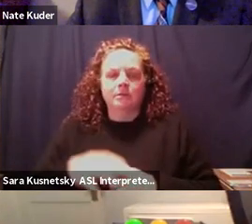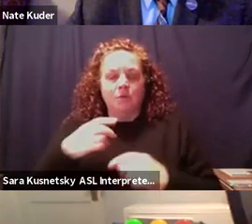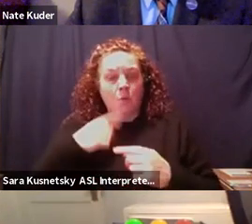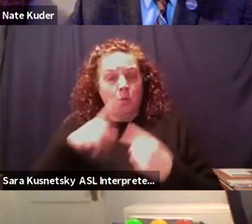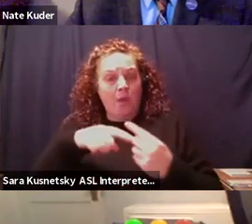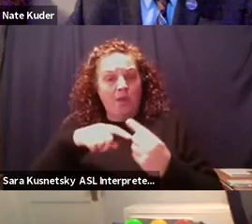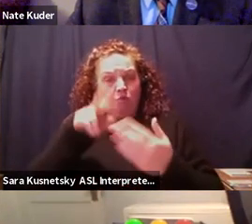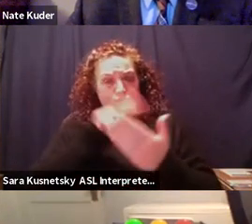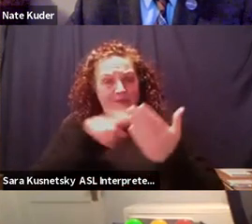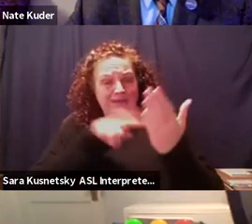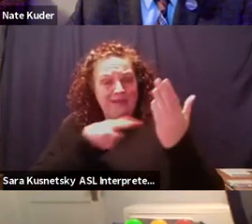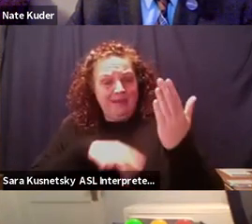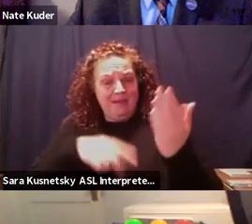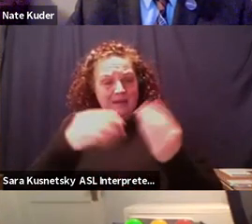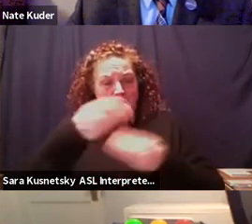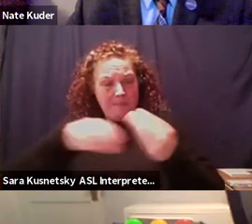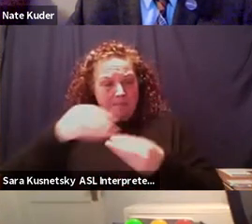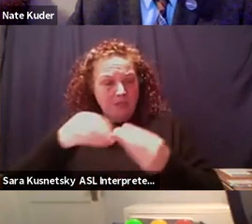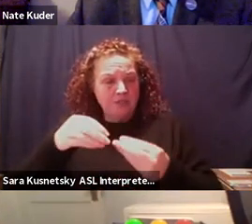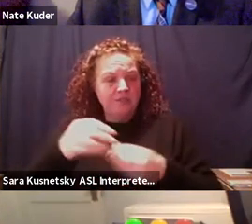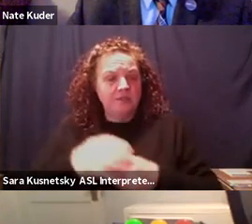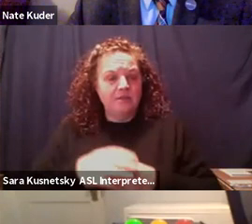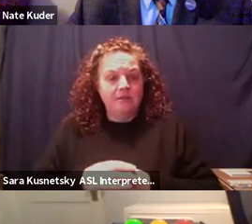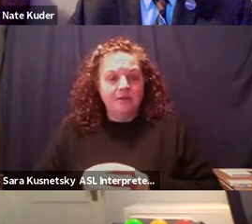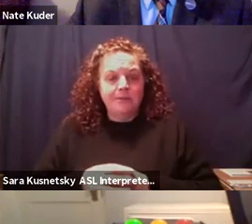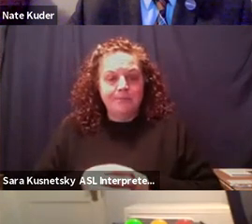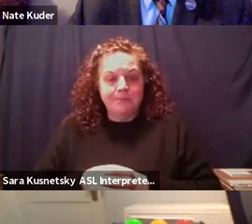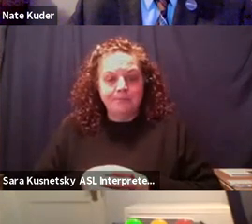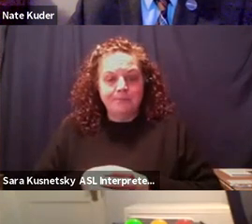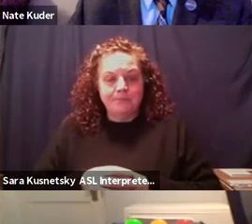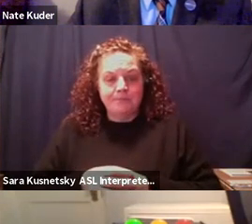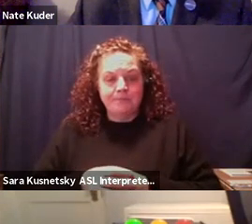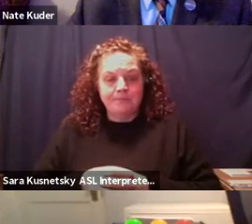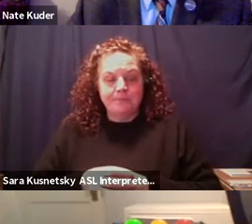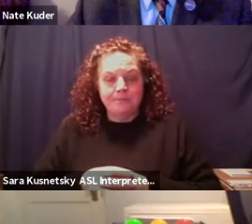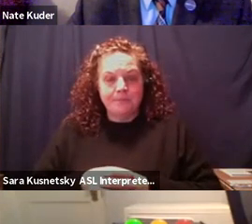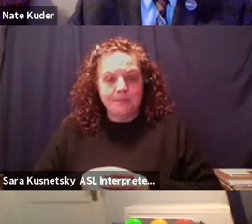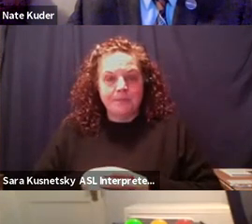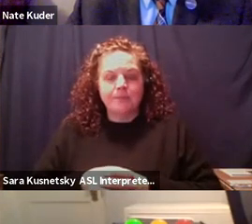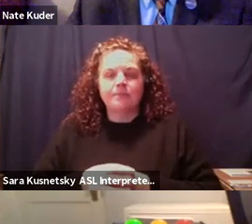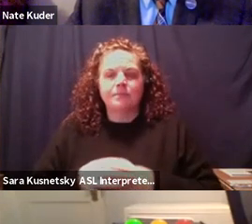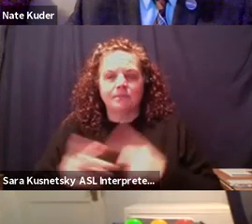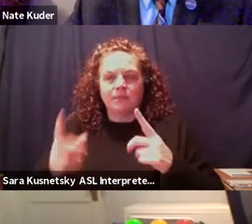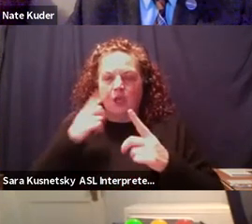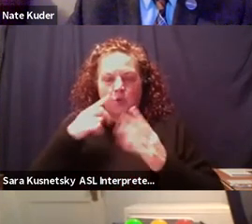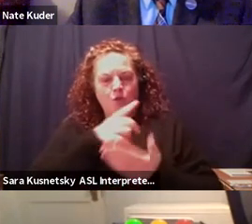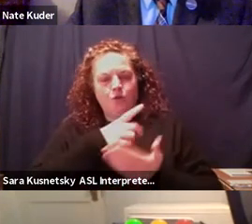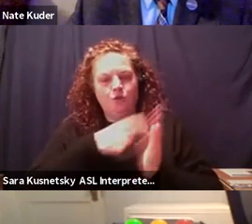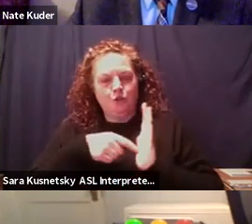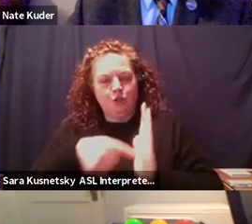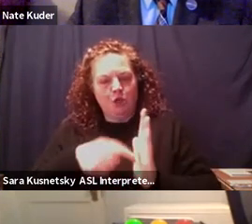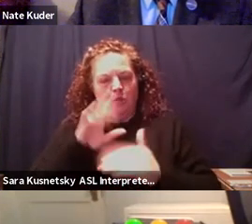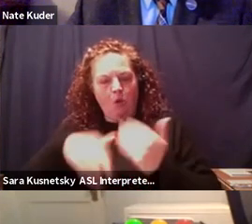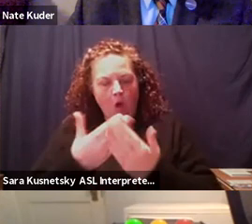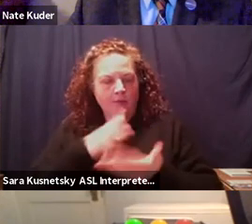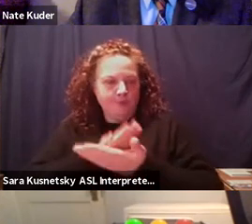budgets, one of the ways to look is there is a department budget table which shows all of our schools. And in it, it shows last